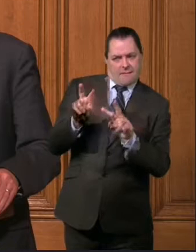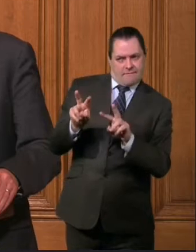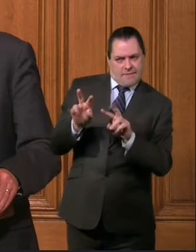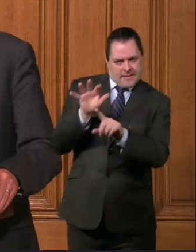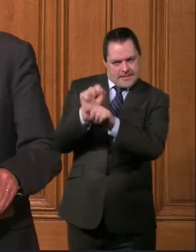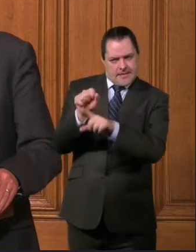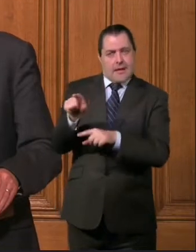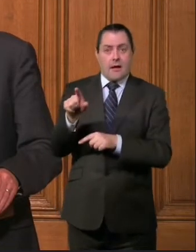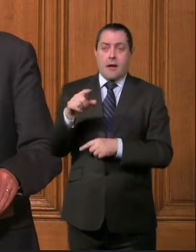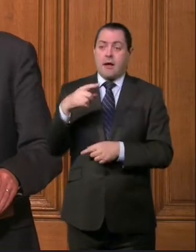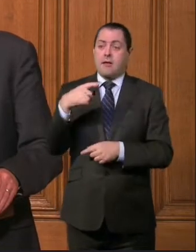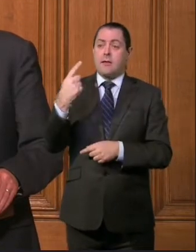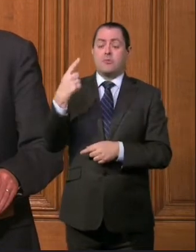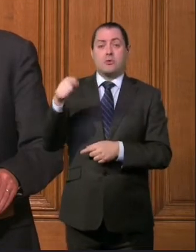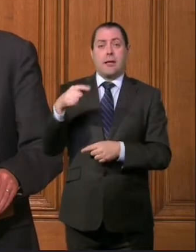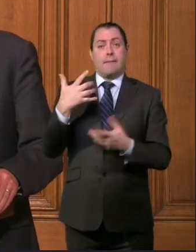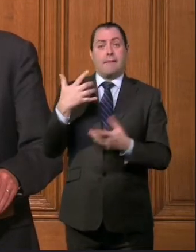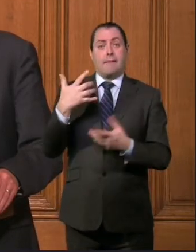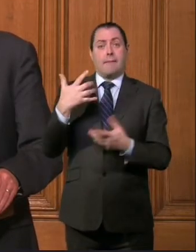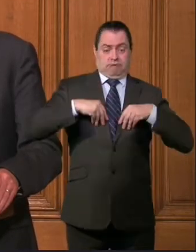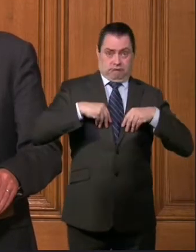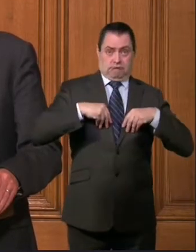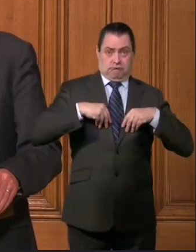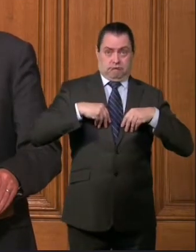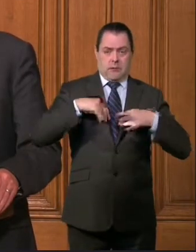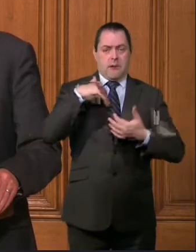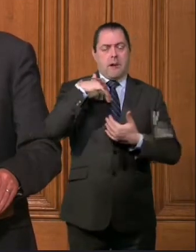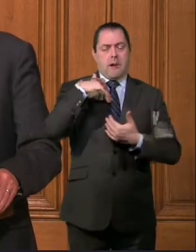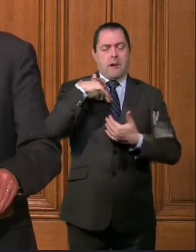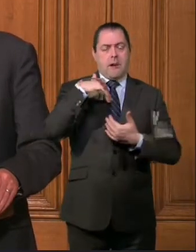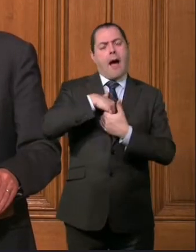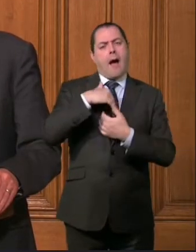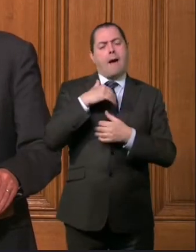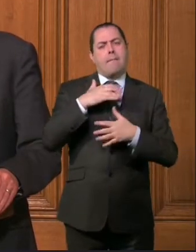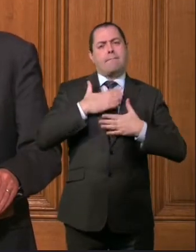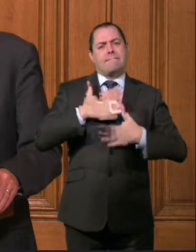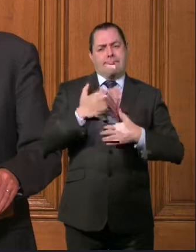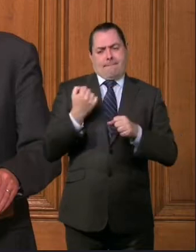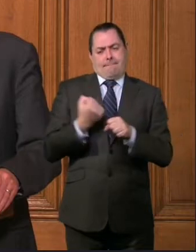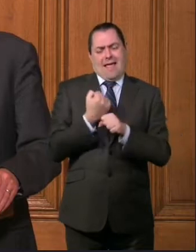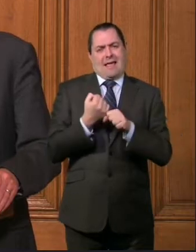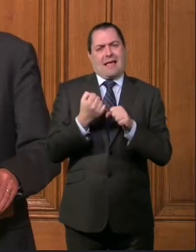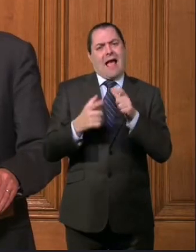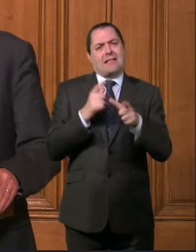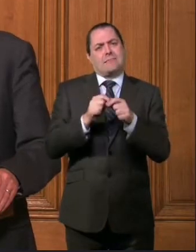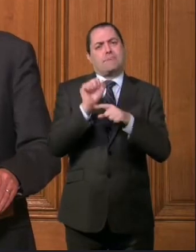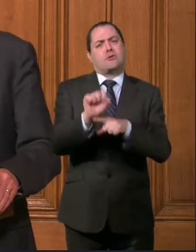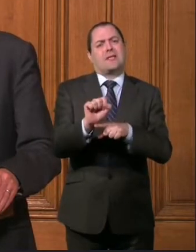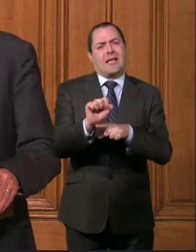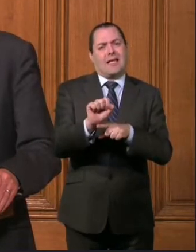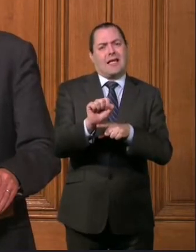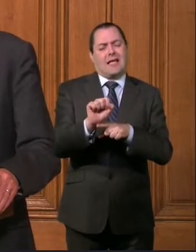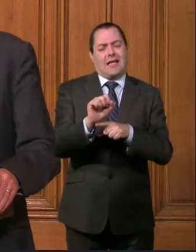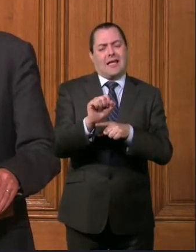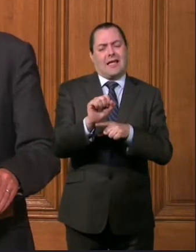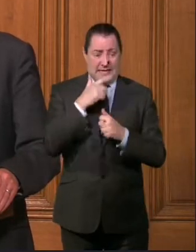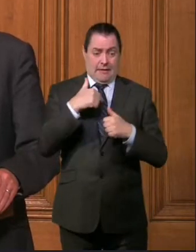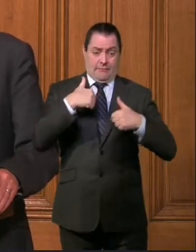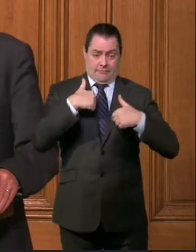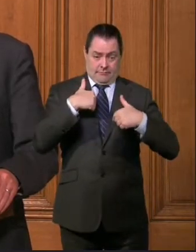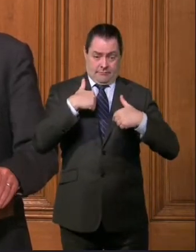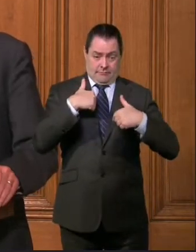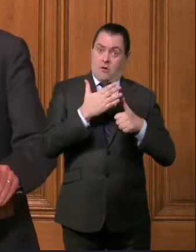have generated antibodies appear to be equally protected against original virus and new variant. So there's